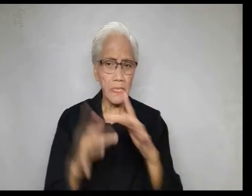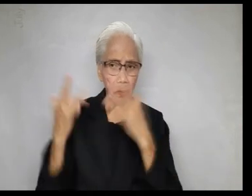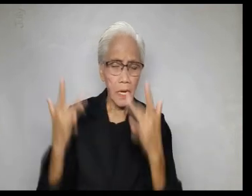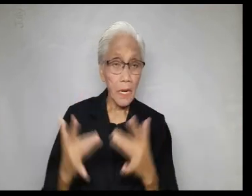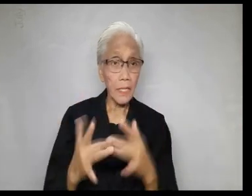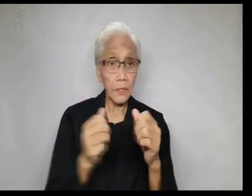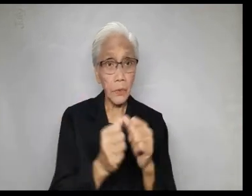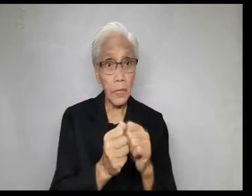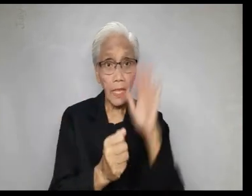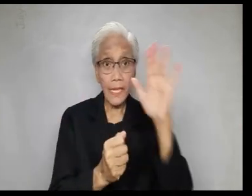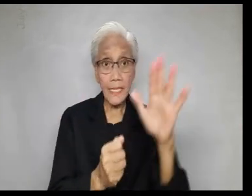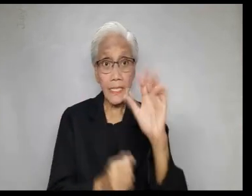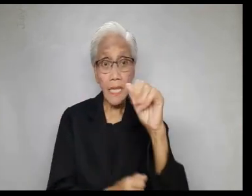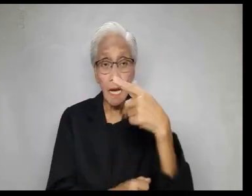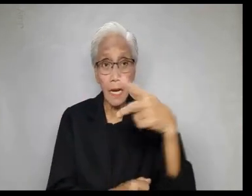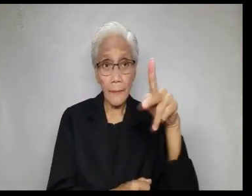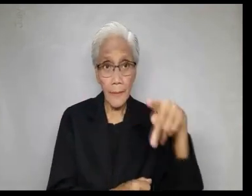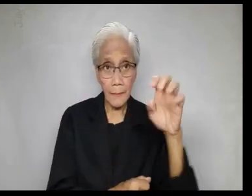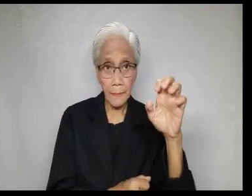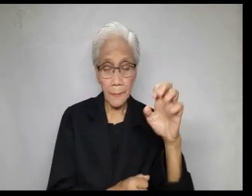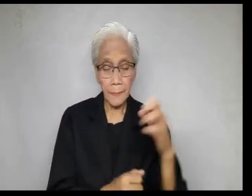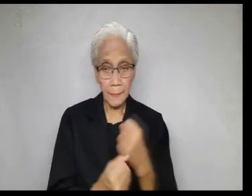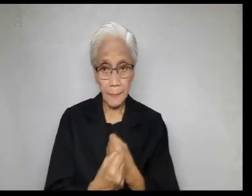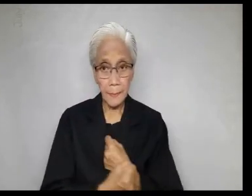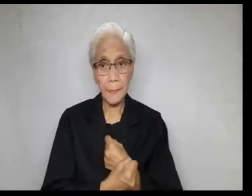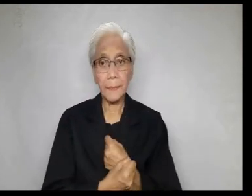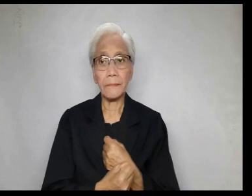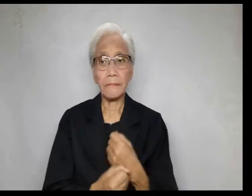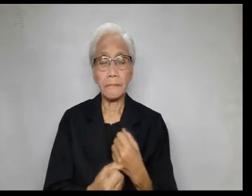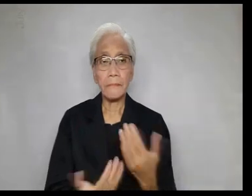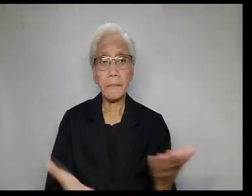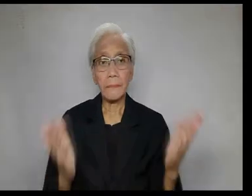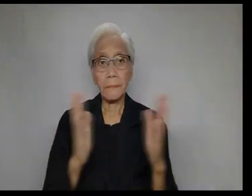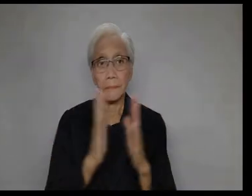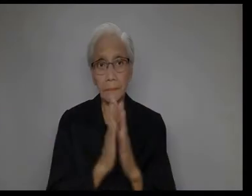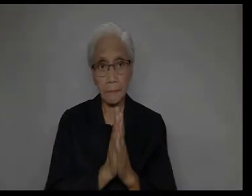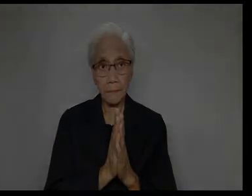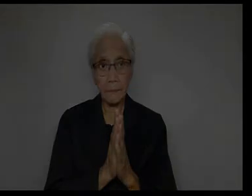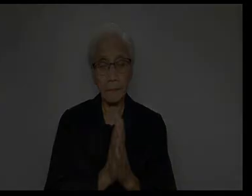May God bless our hearts with His agape love. Amen.